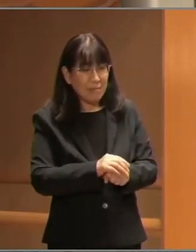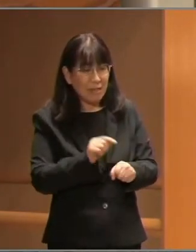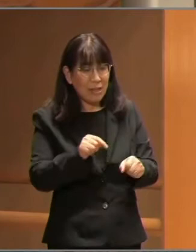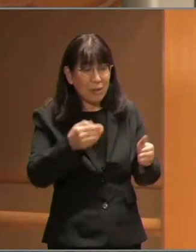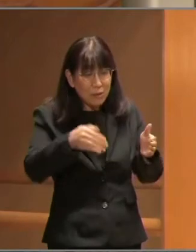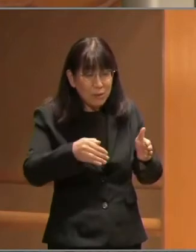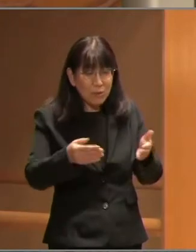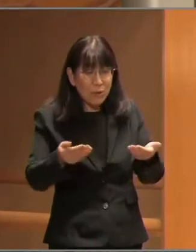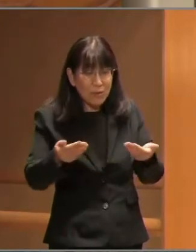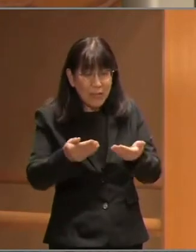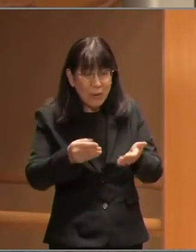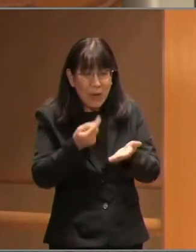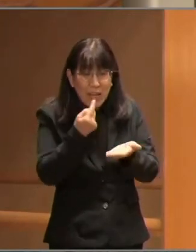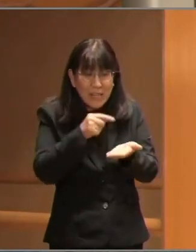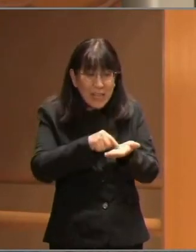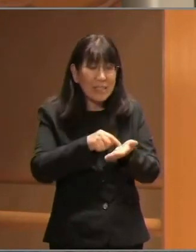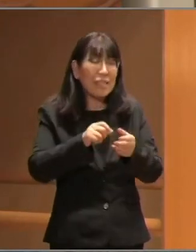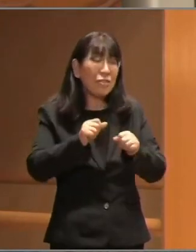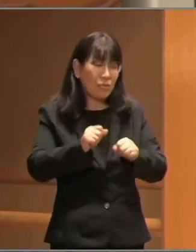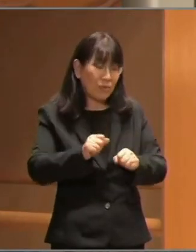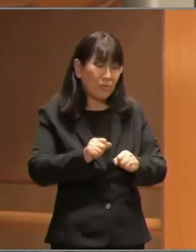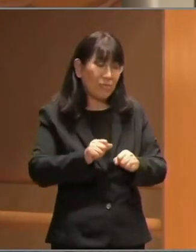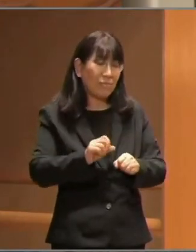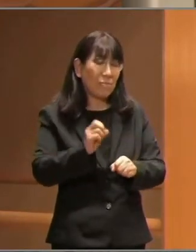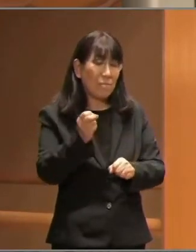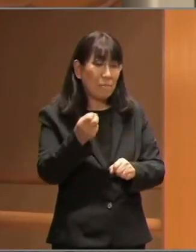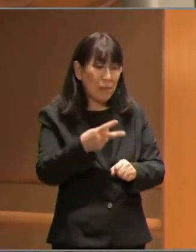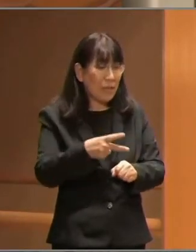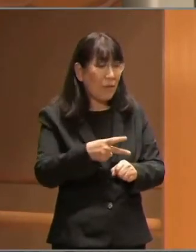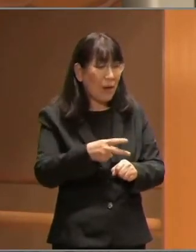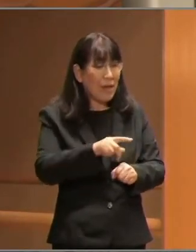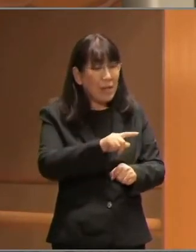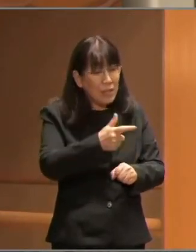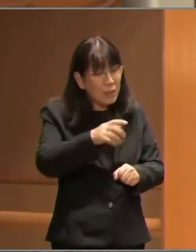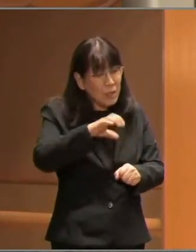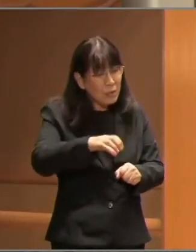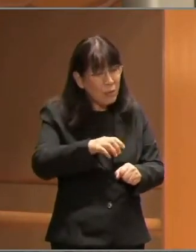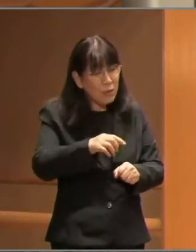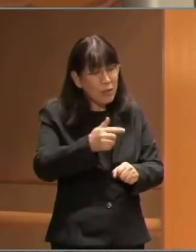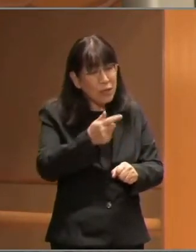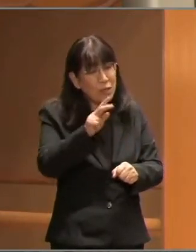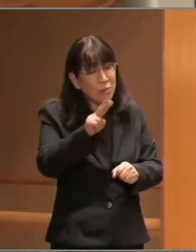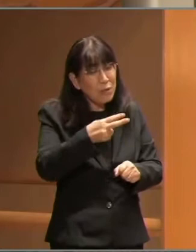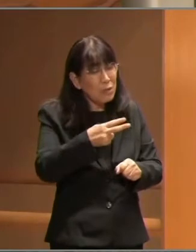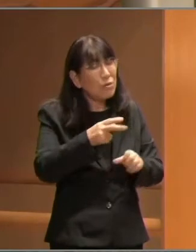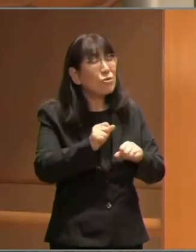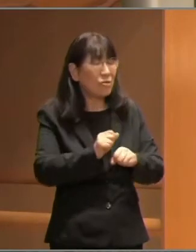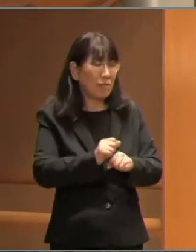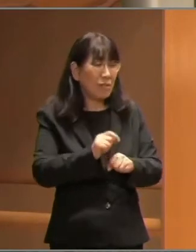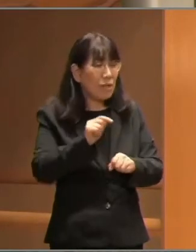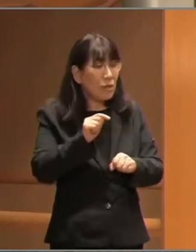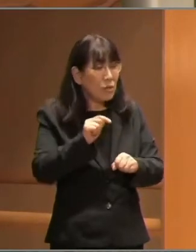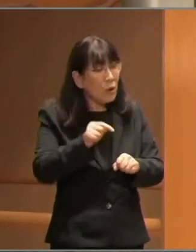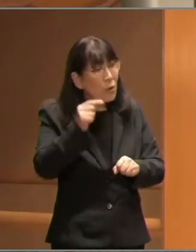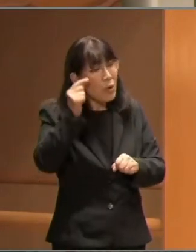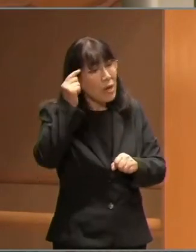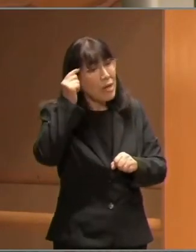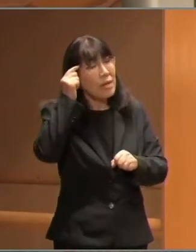So we end up saying, okay, we have to do the removing of the non-purities in a very short